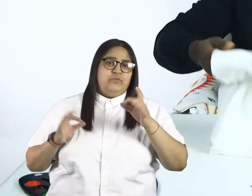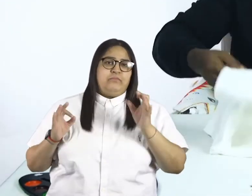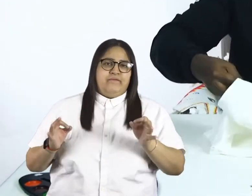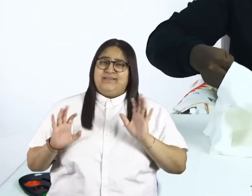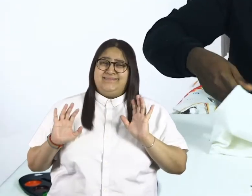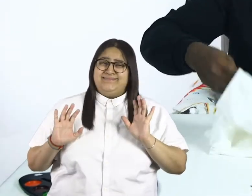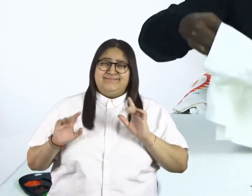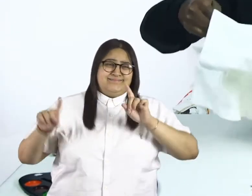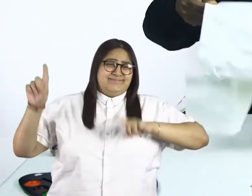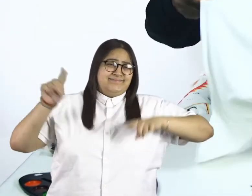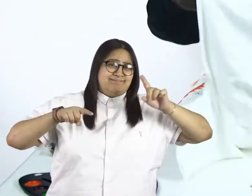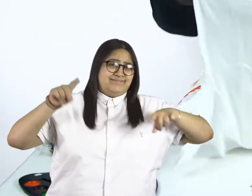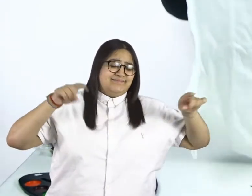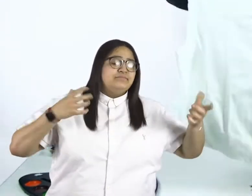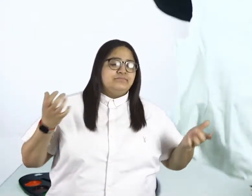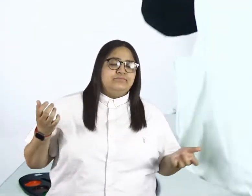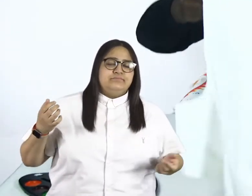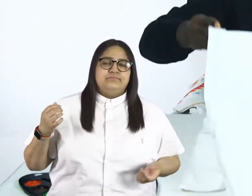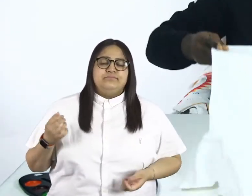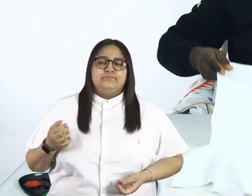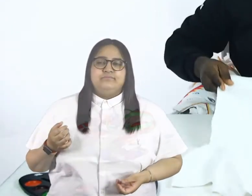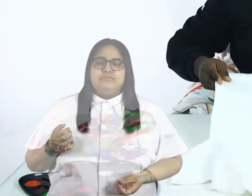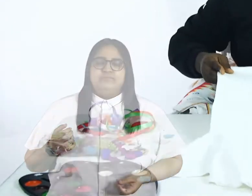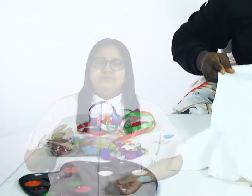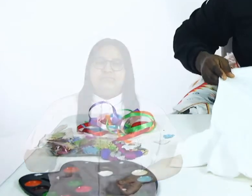start by